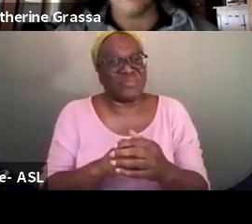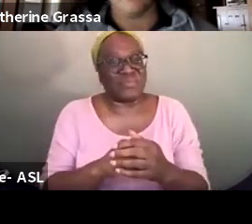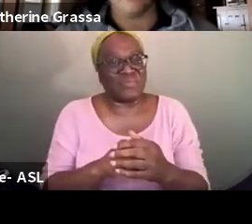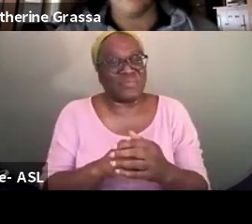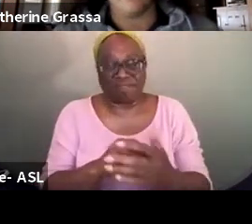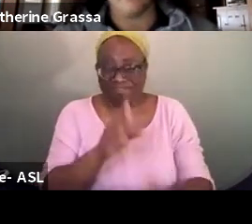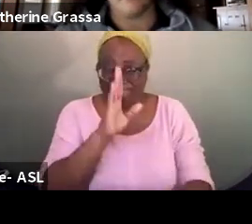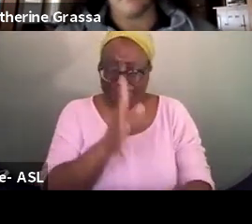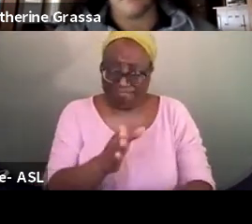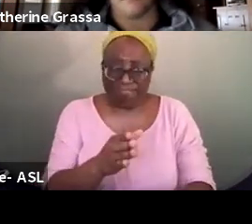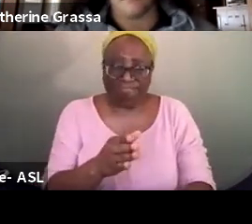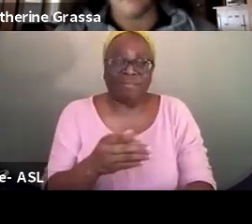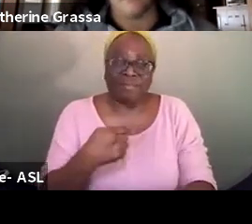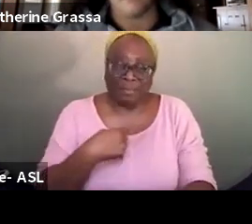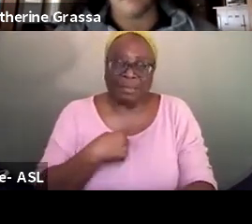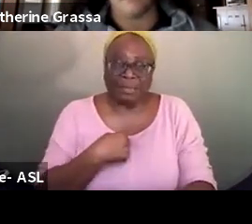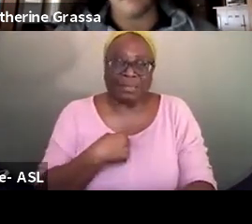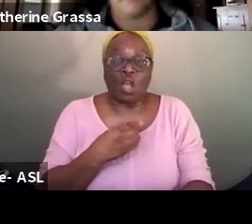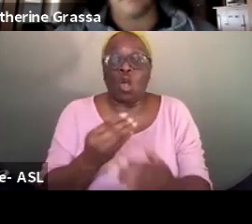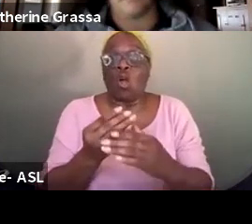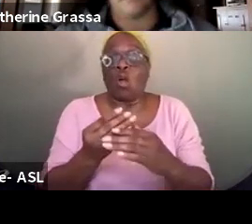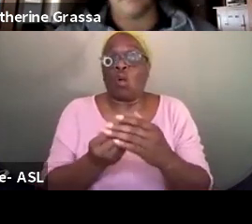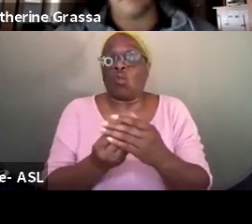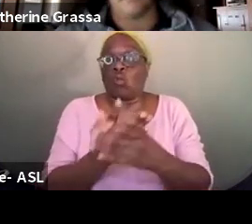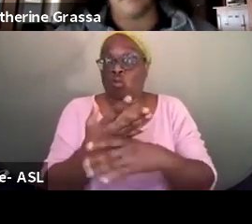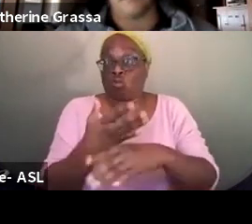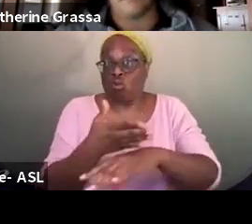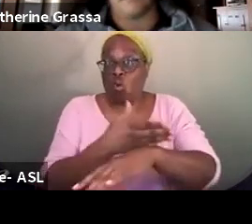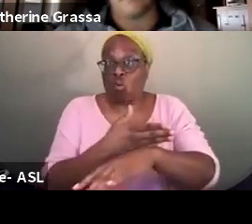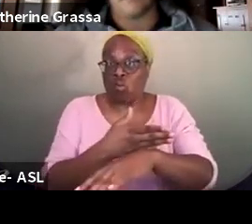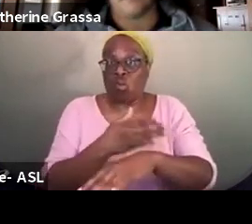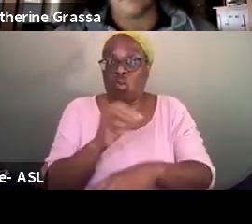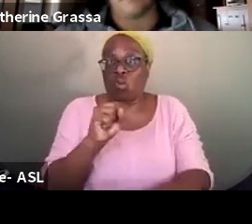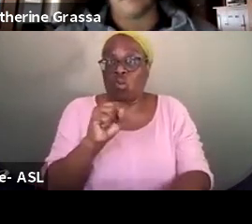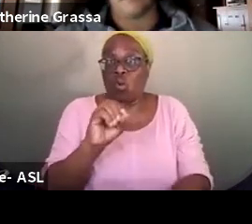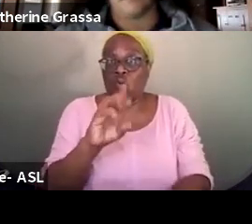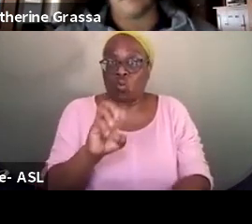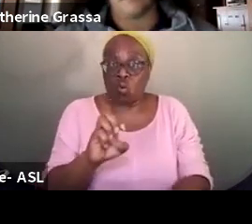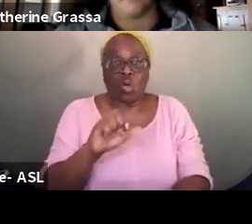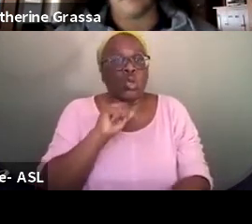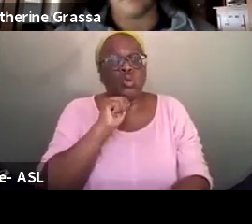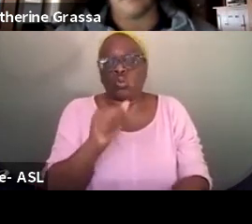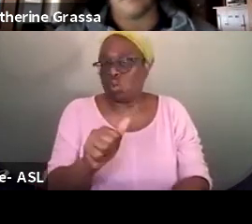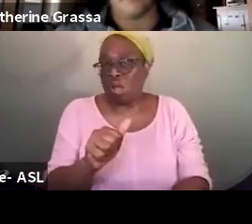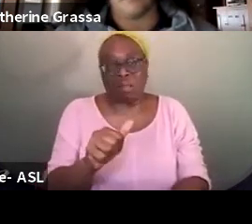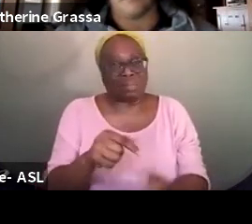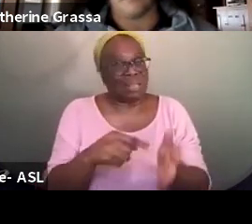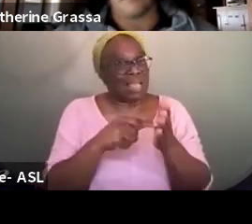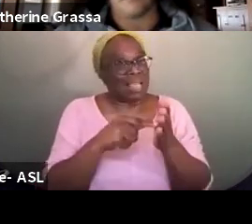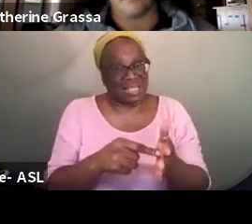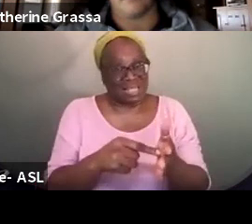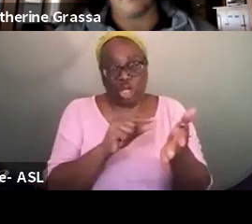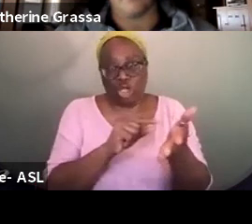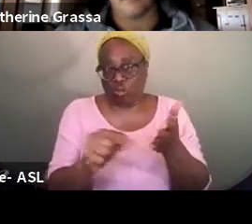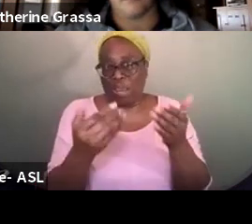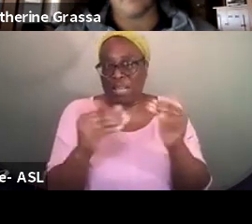to the point. The growth scores do not indicate grade level work. I believe that's something that Ms.